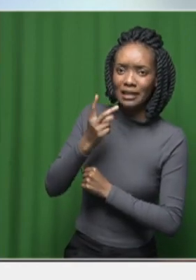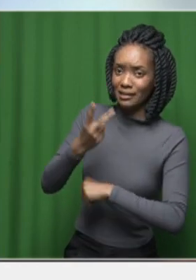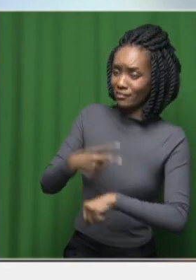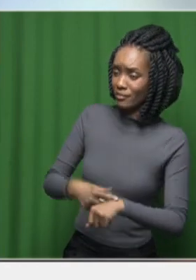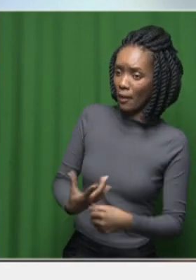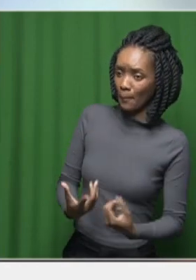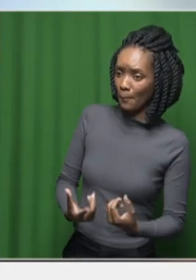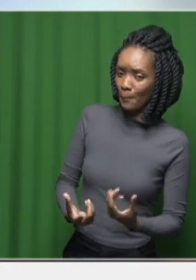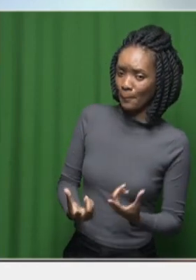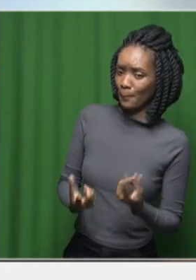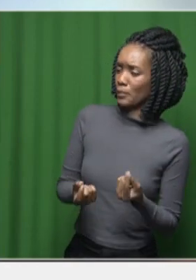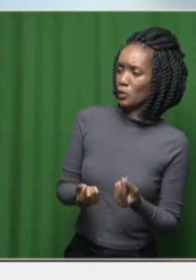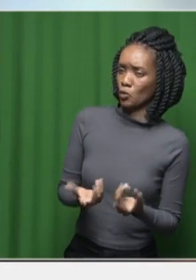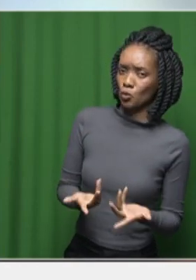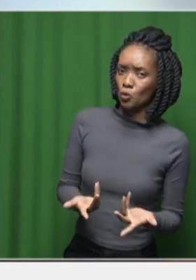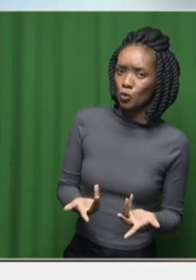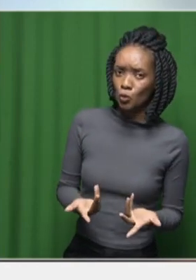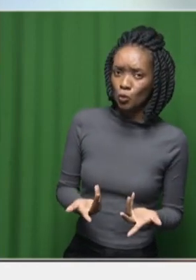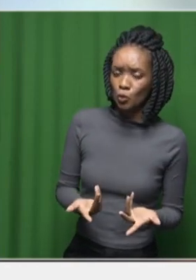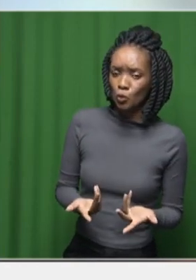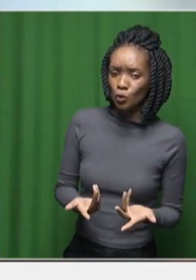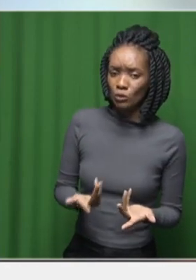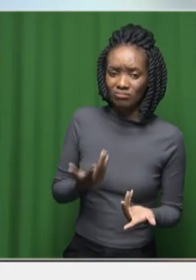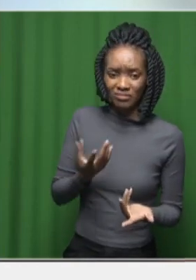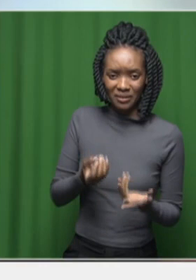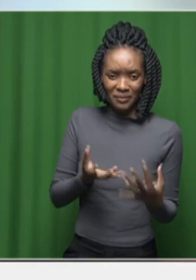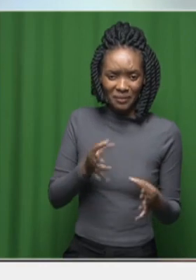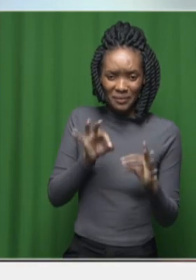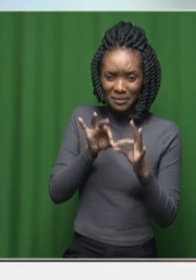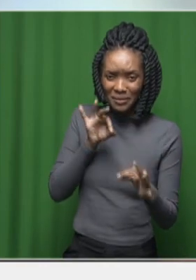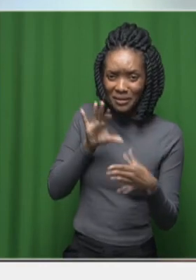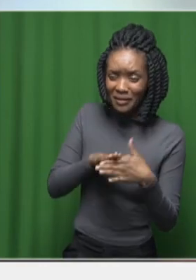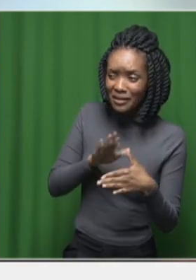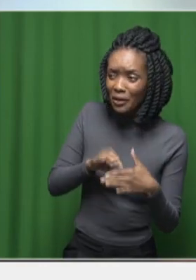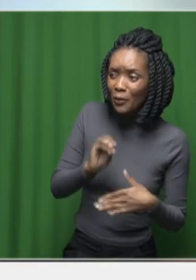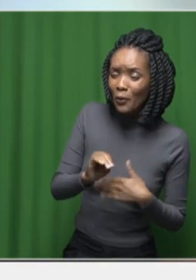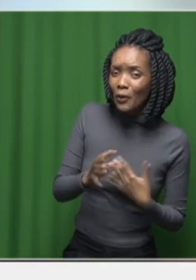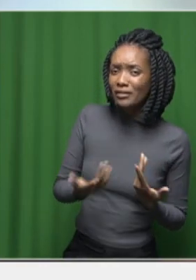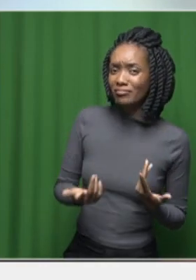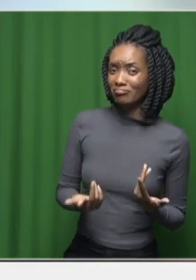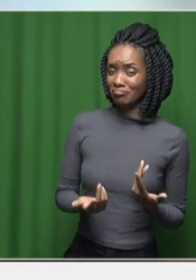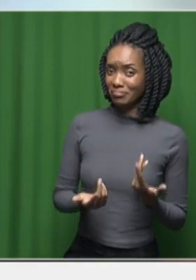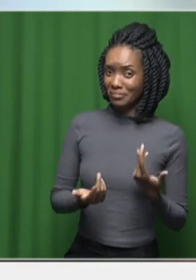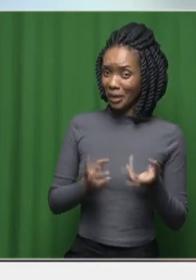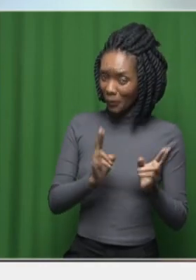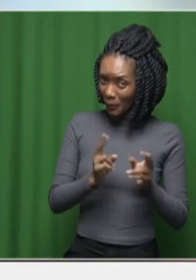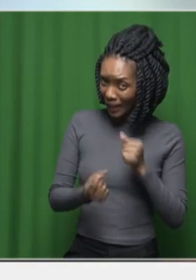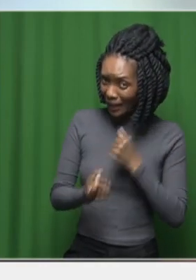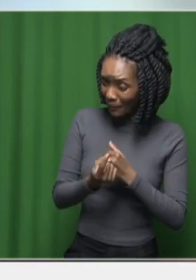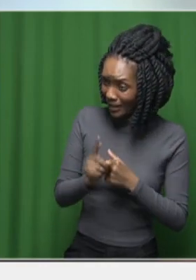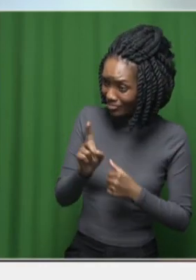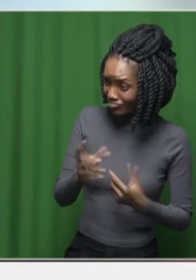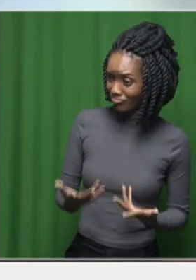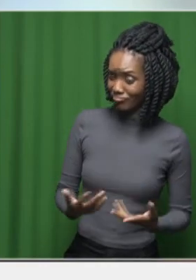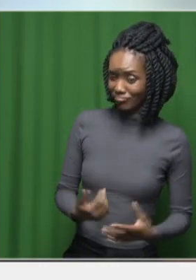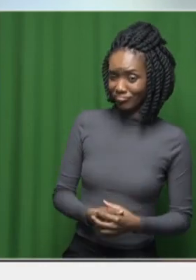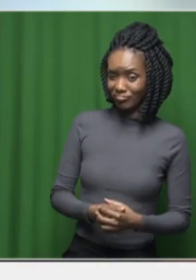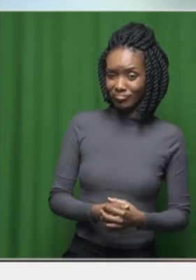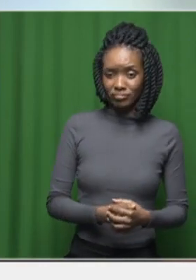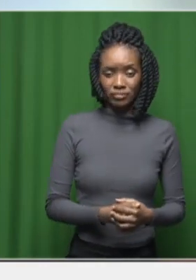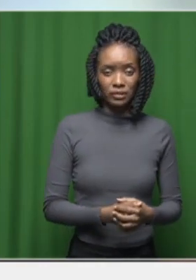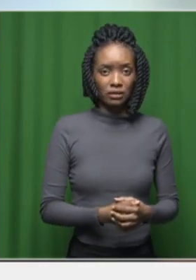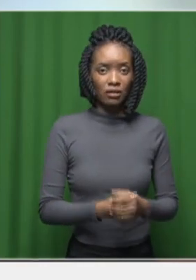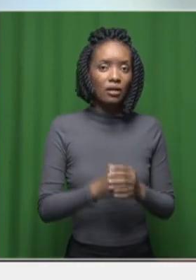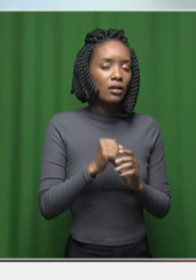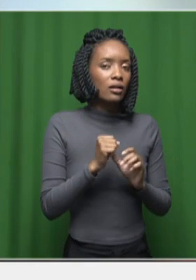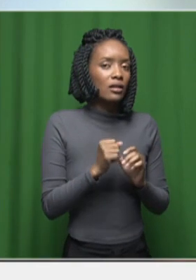what should be done? Is it usually for a specific reason, and how common is that actually? Yeah, so it's